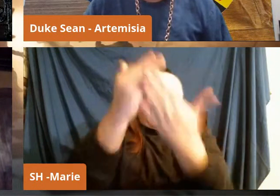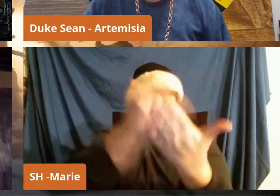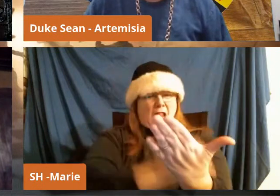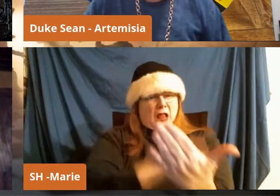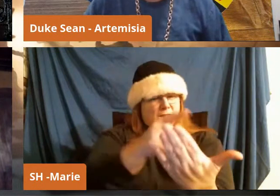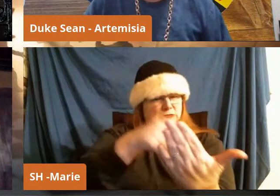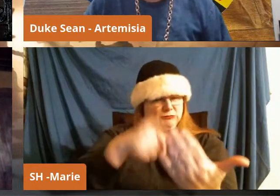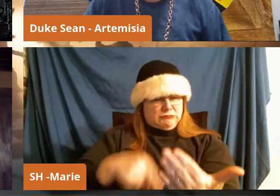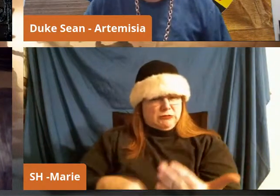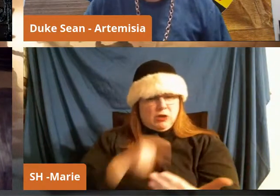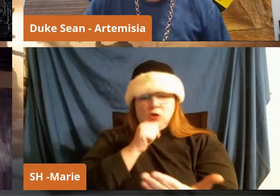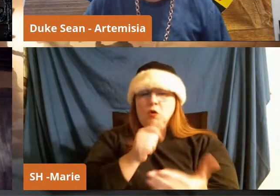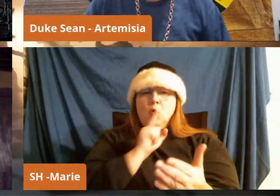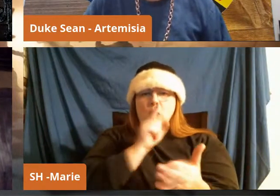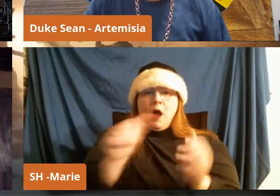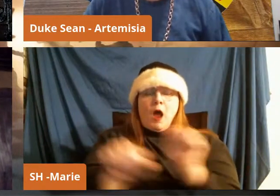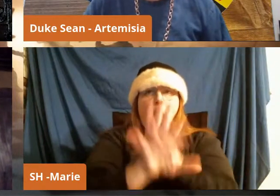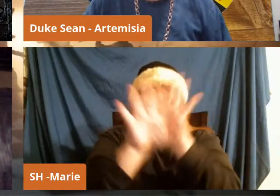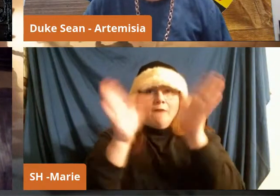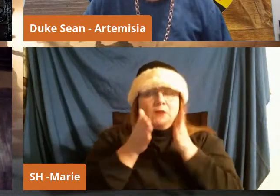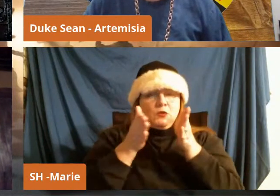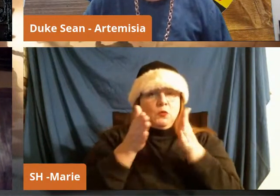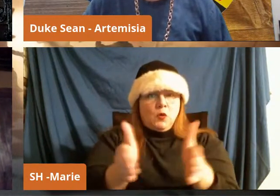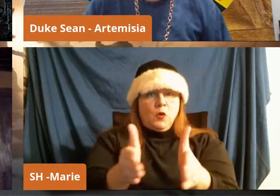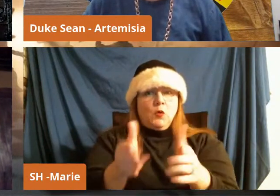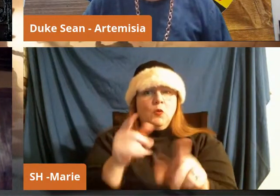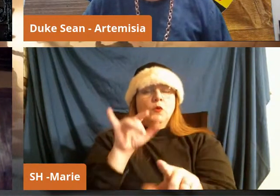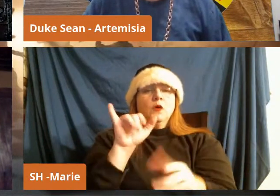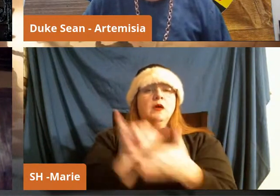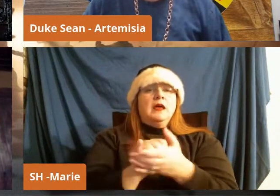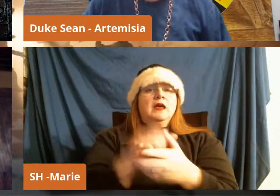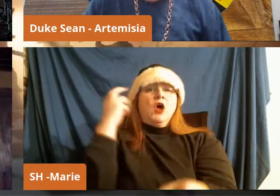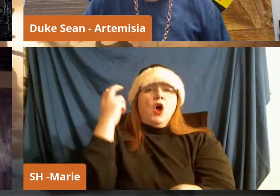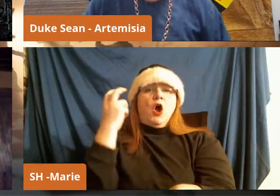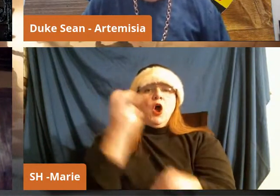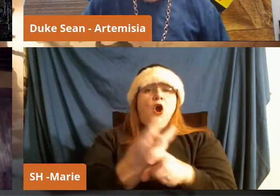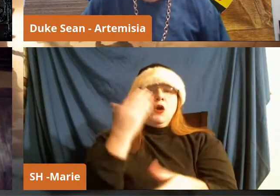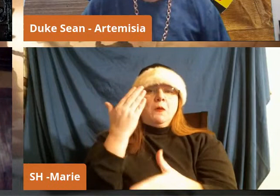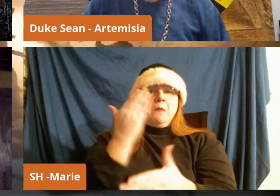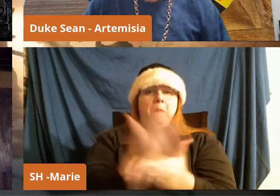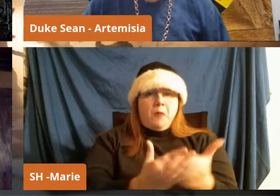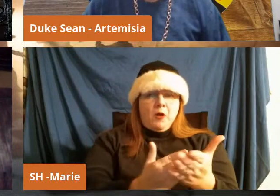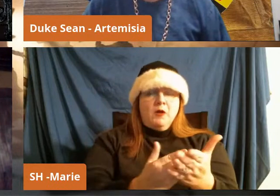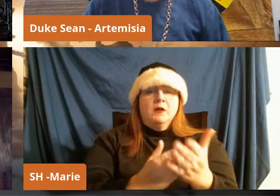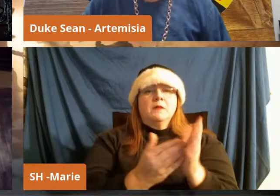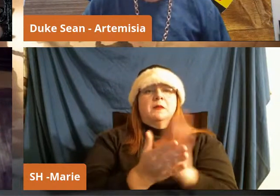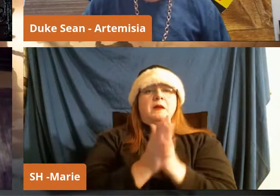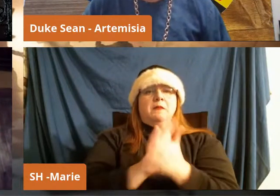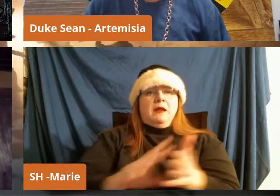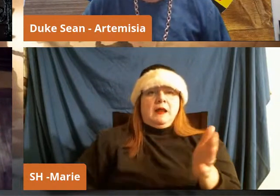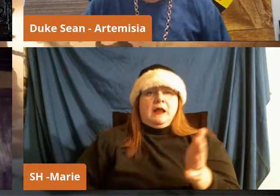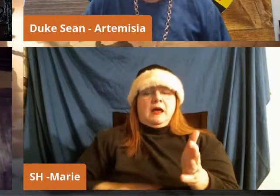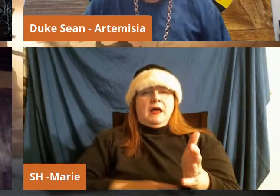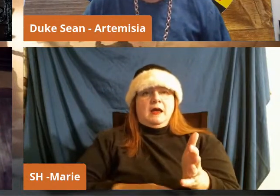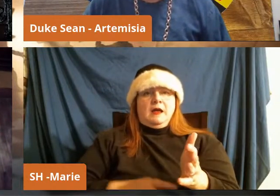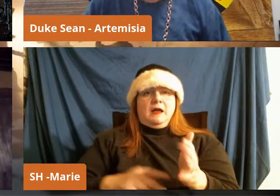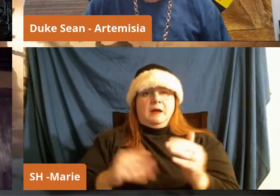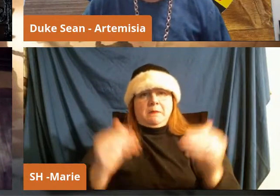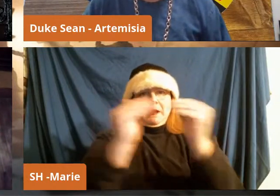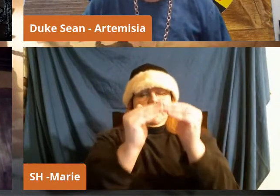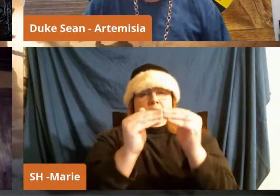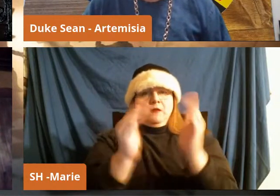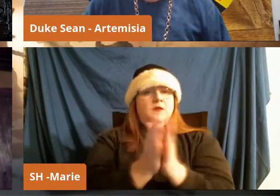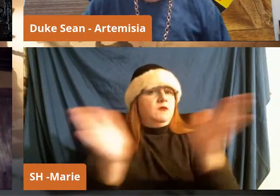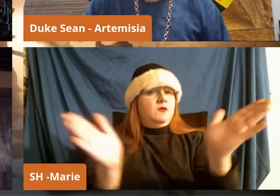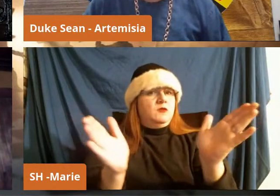obvious road. Yeah. I think that's the hardest part about being a knight in the SCA, but sort of, I guess, being a peer in general, is that there's